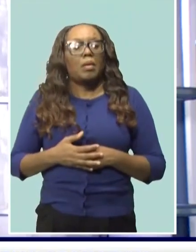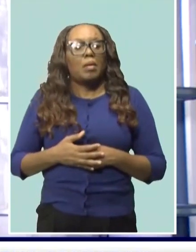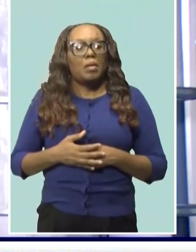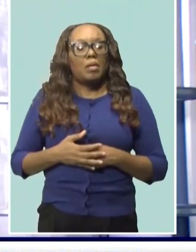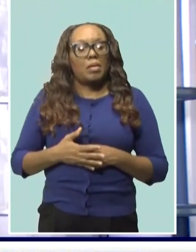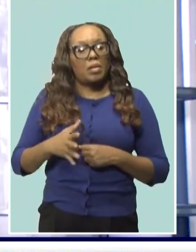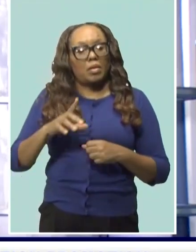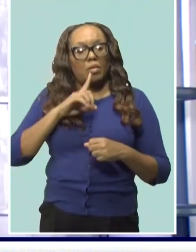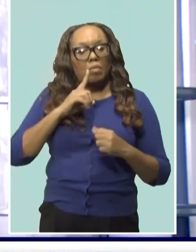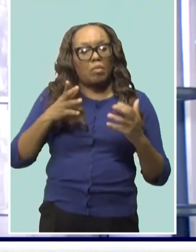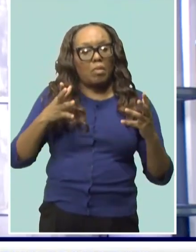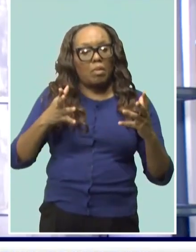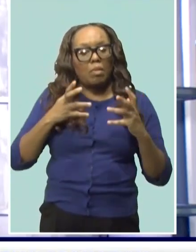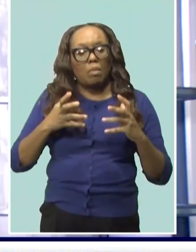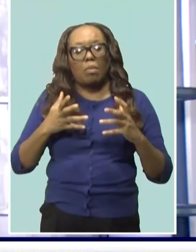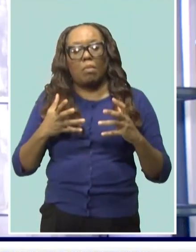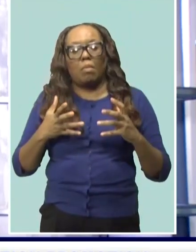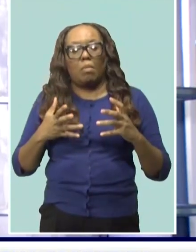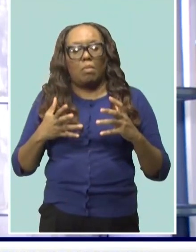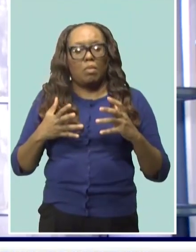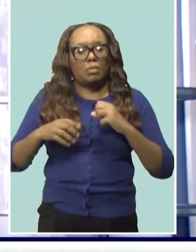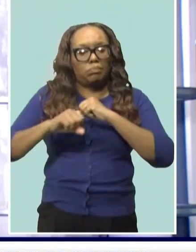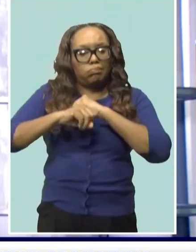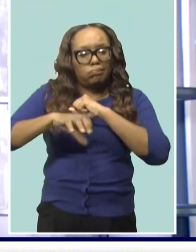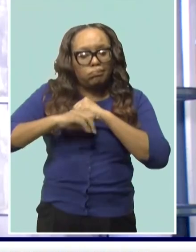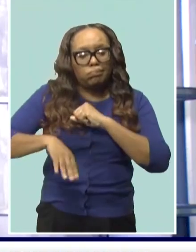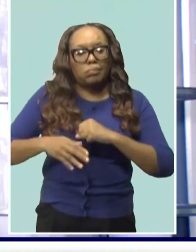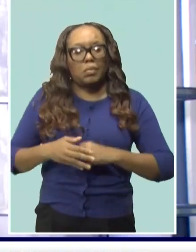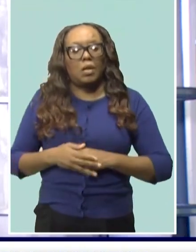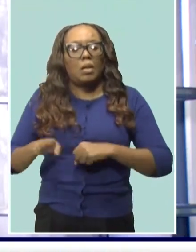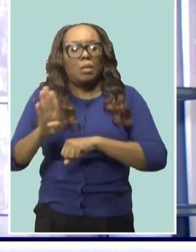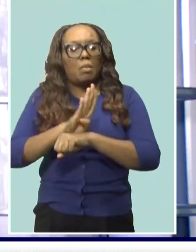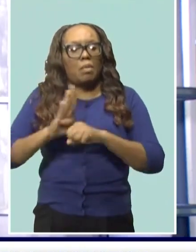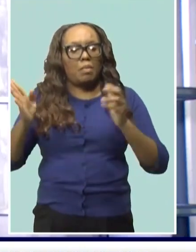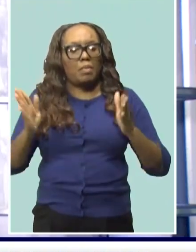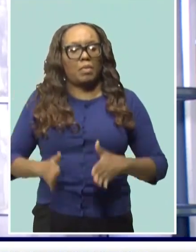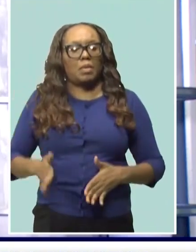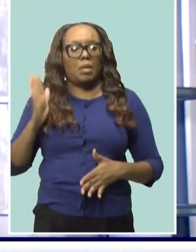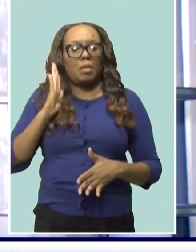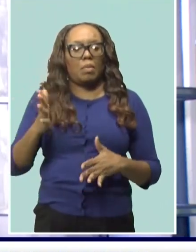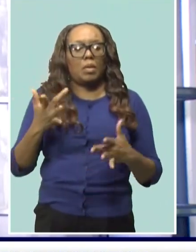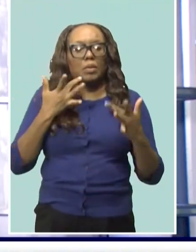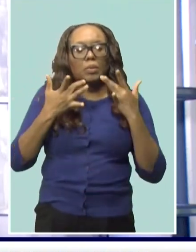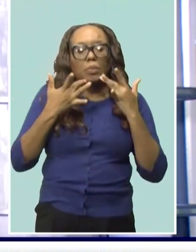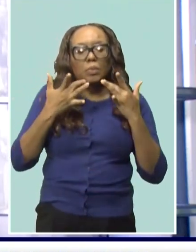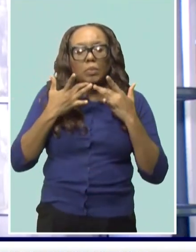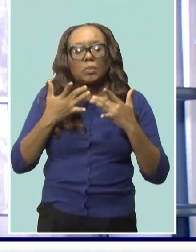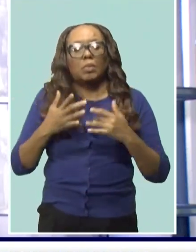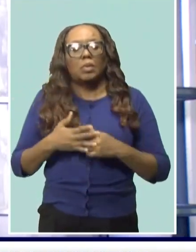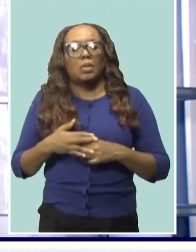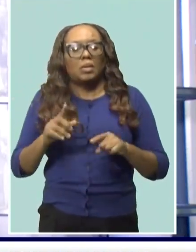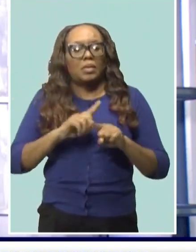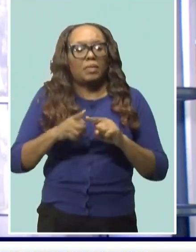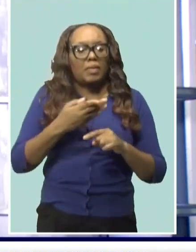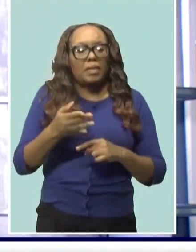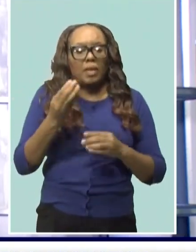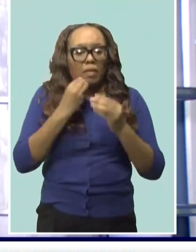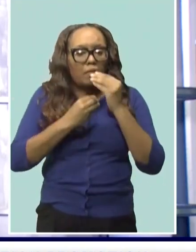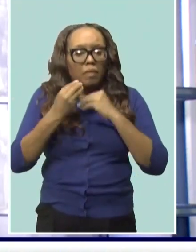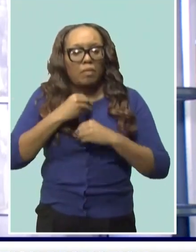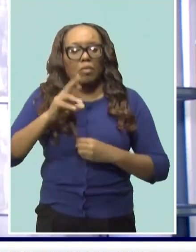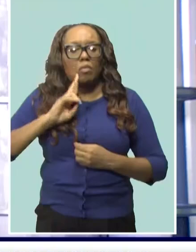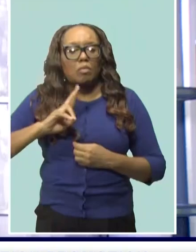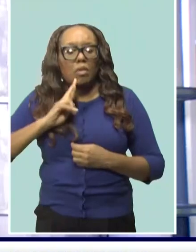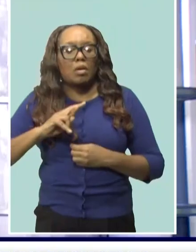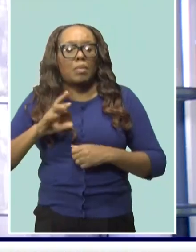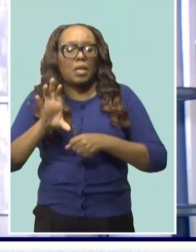will be able to sample Grenada, Carriacou and Petit Martinique through its food, rum and chocolate. The